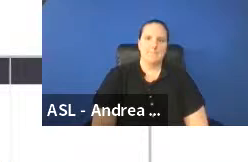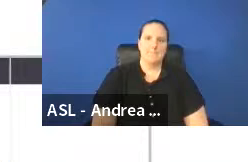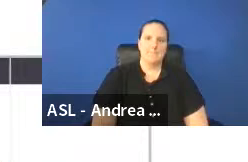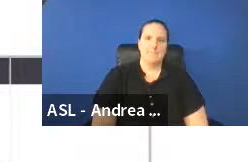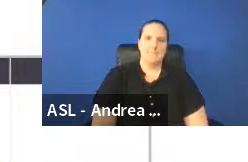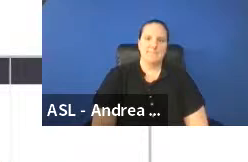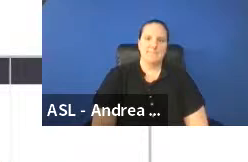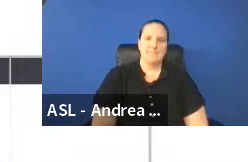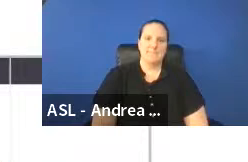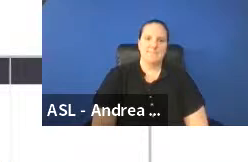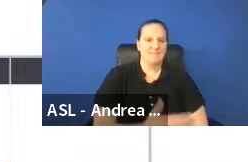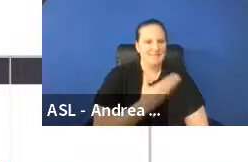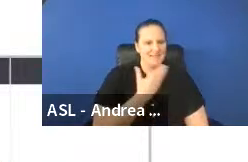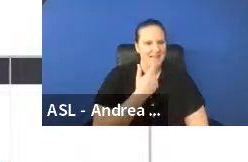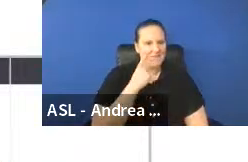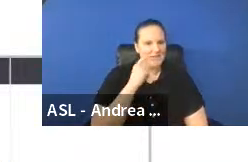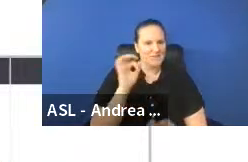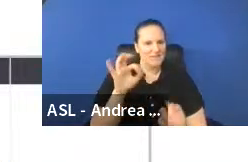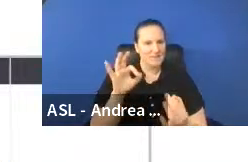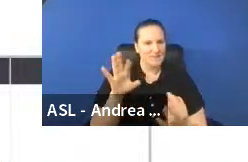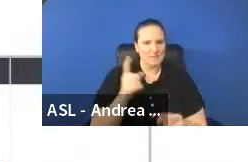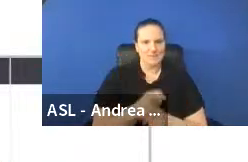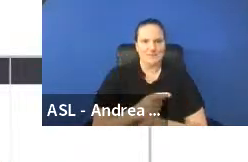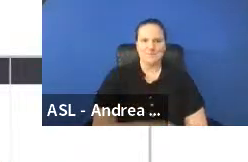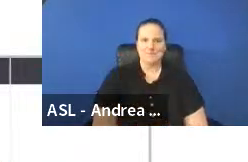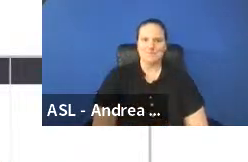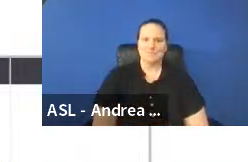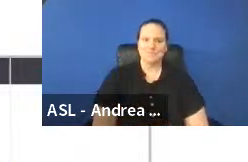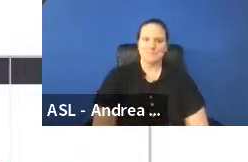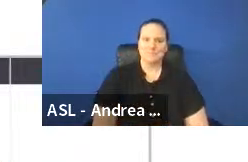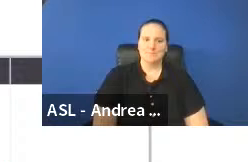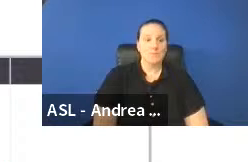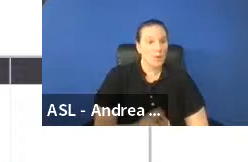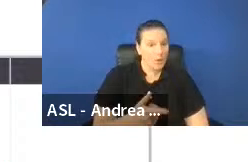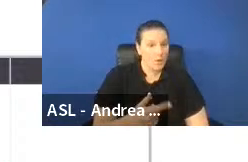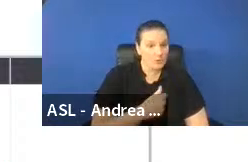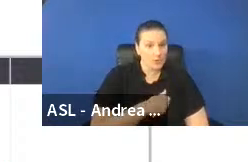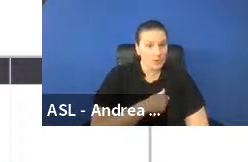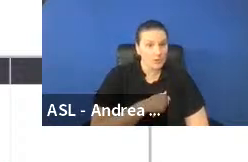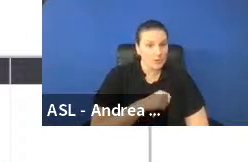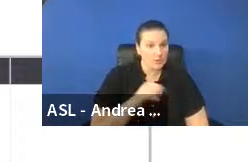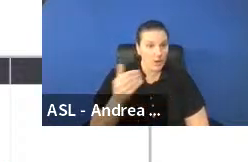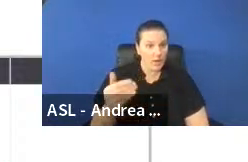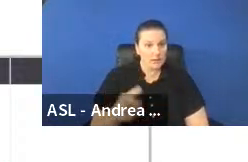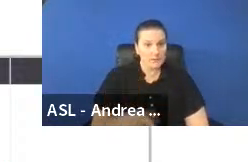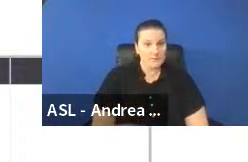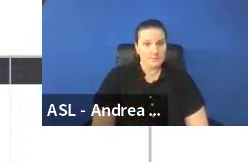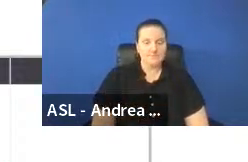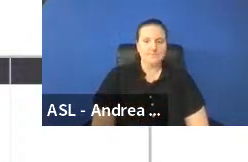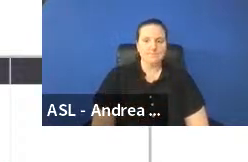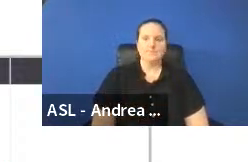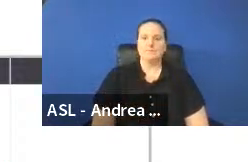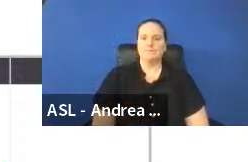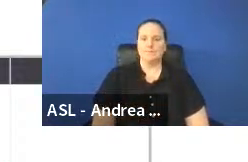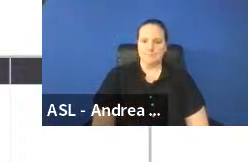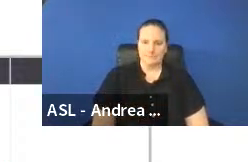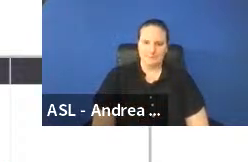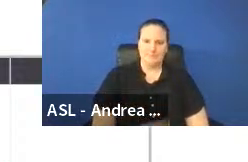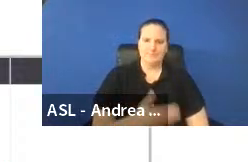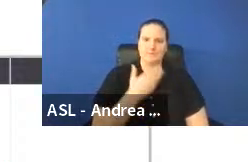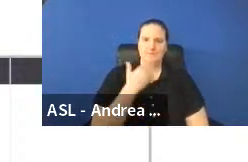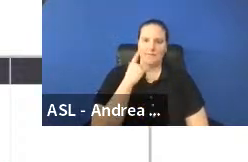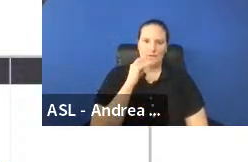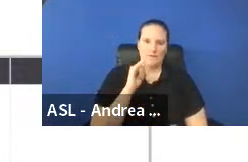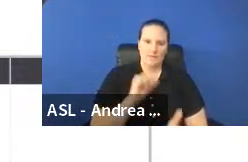Thank you all so for the much. feedback. Yeah. I'm sorry, John, go ahead. Just thanking everybody for the feedback. I appreciate